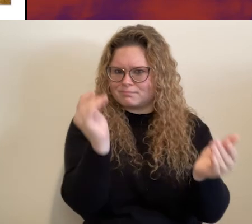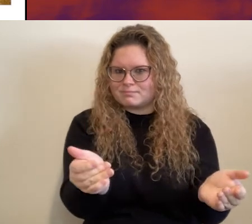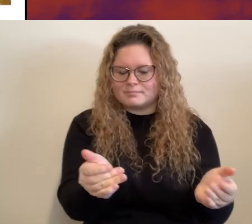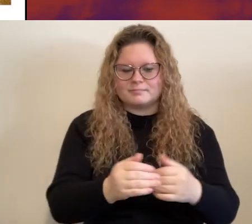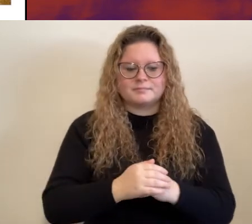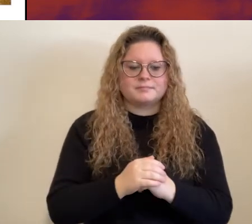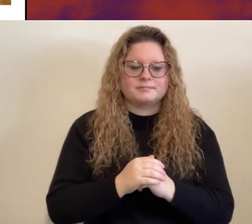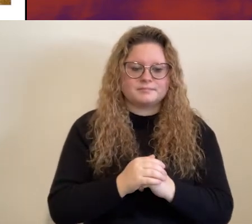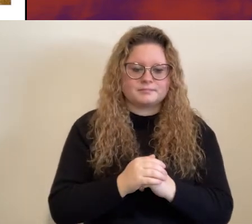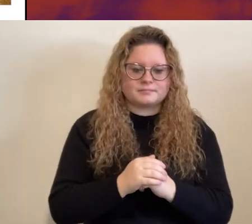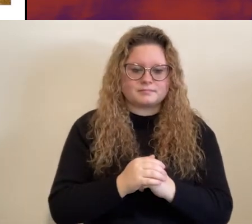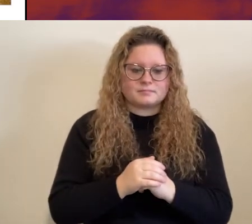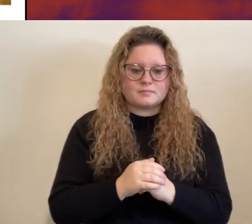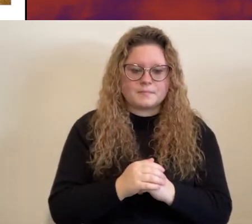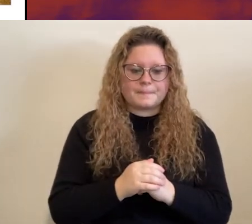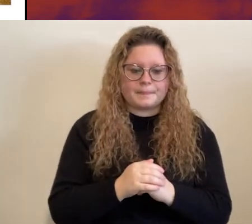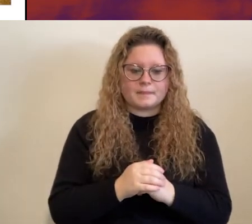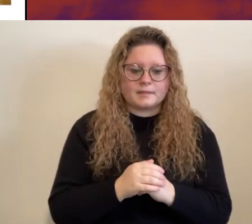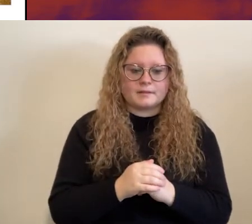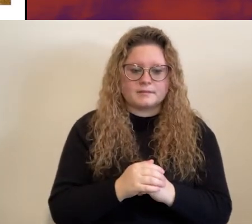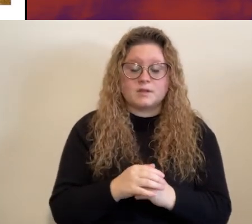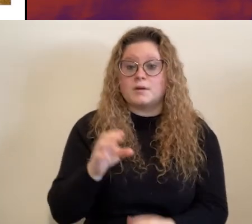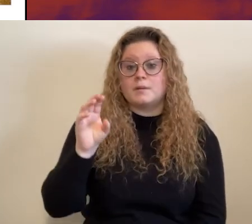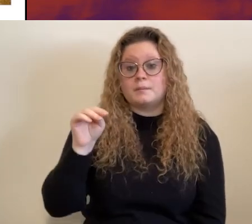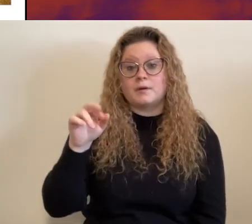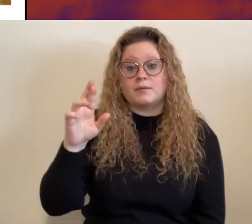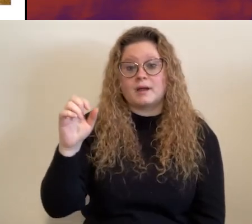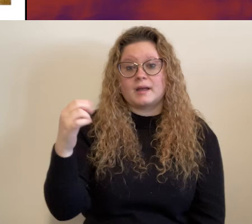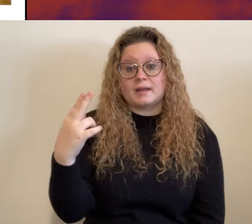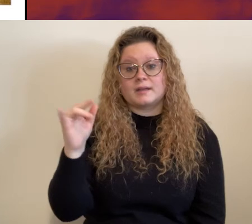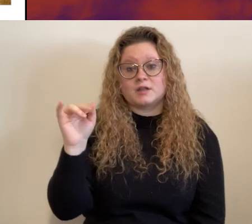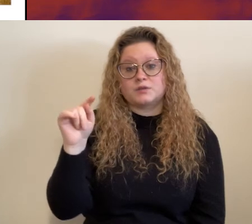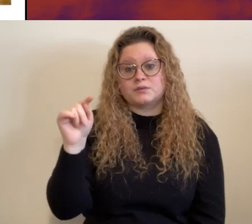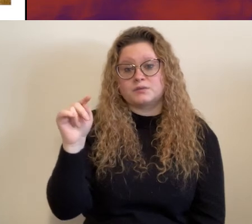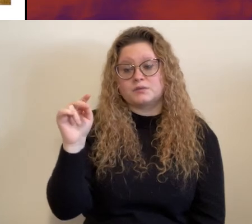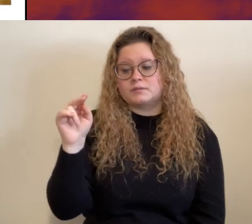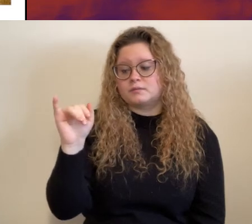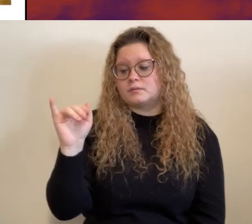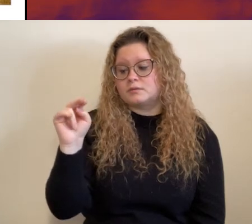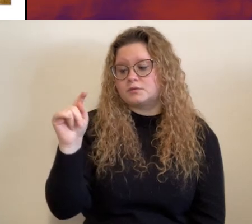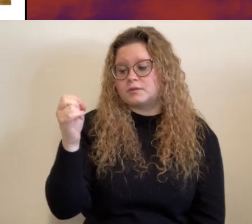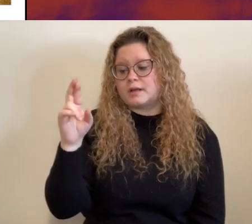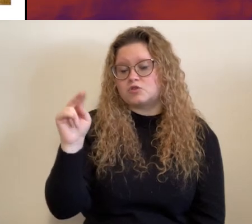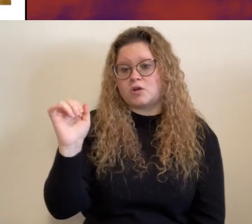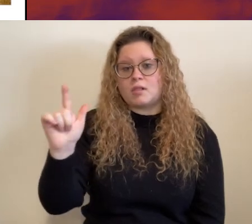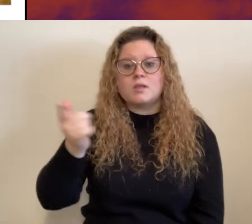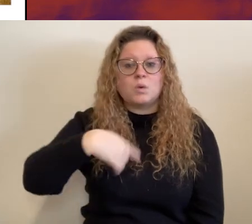the Mariah International, we do showcases for the bus stop theater. So we